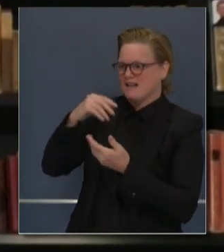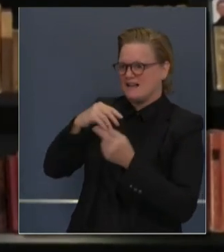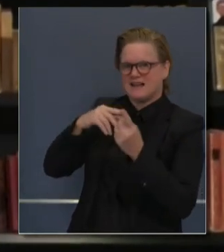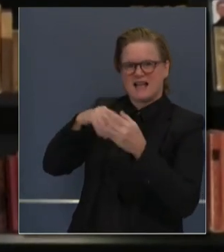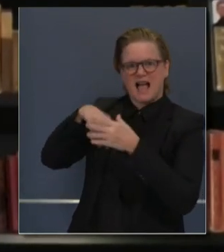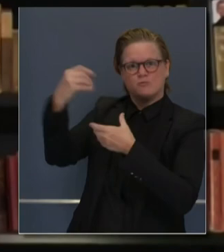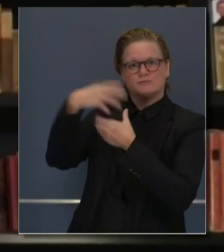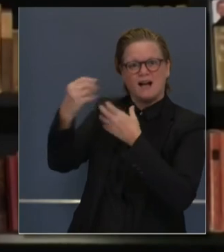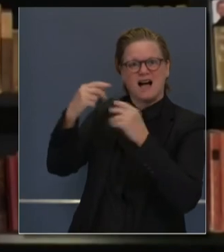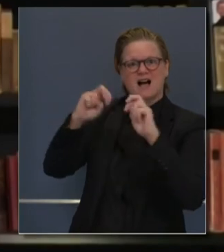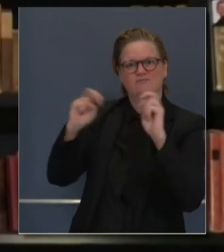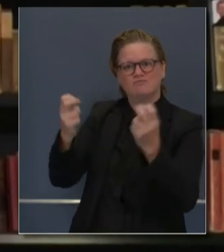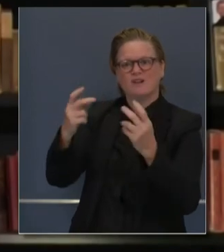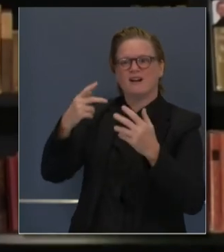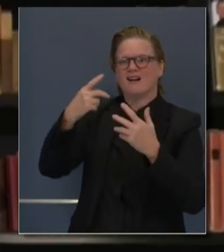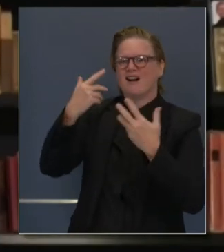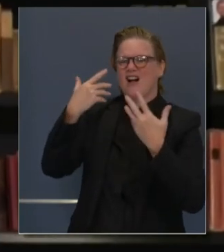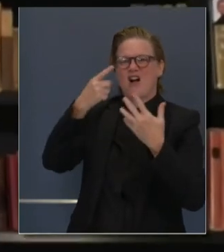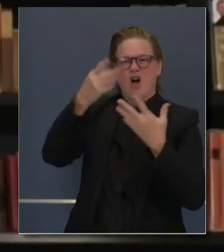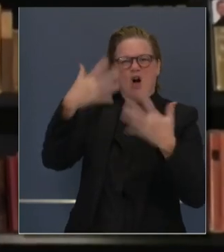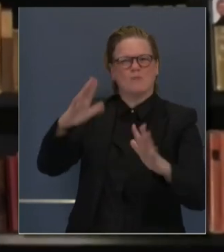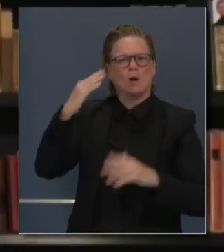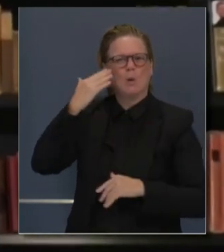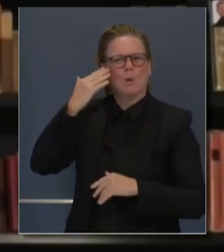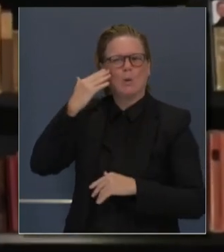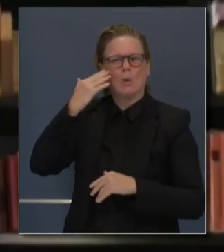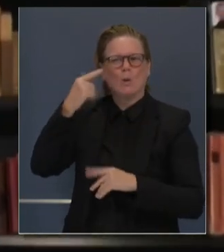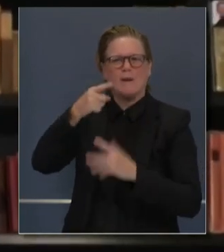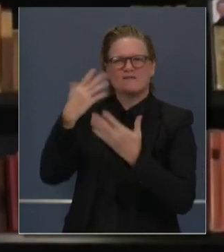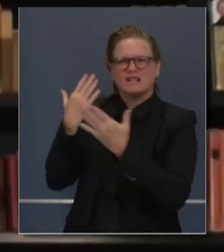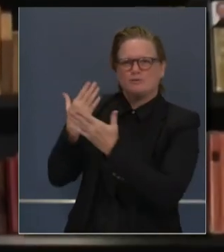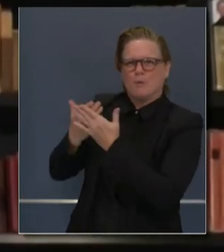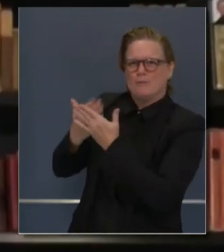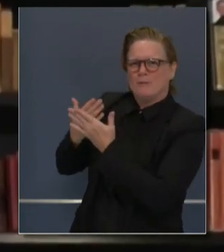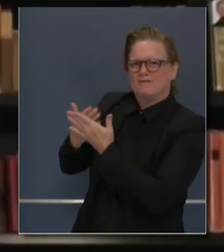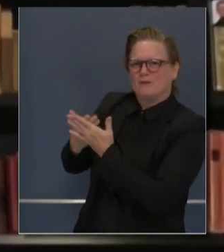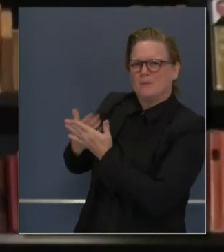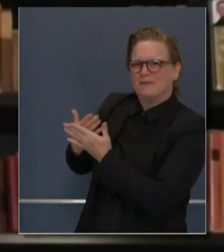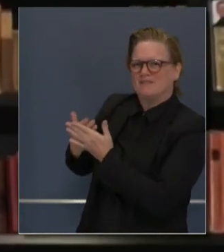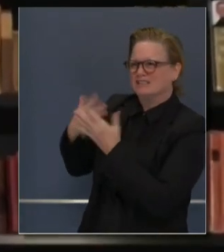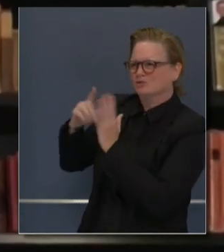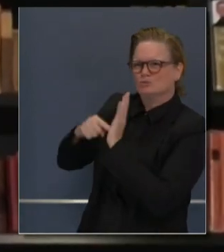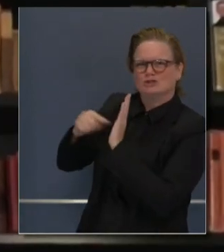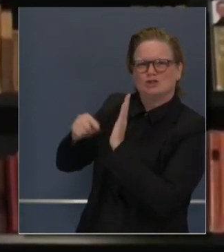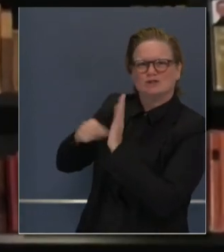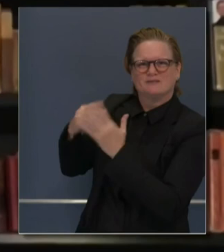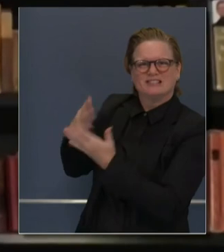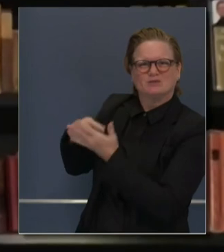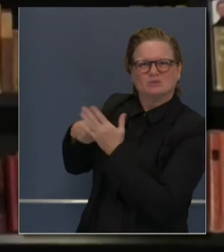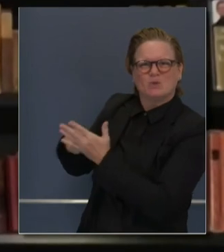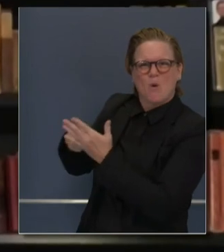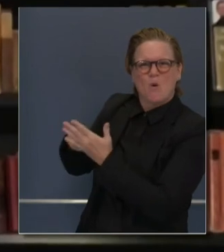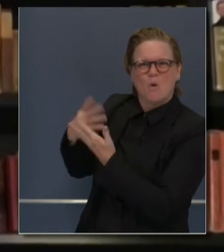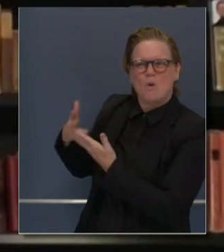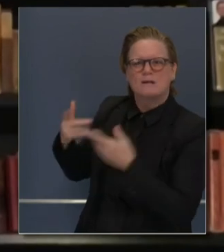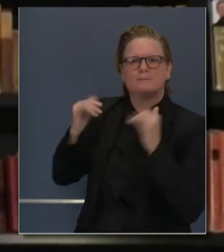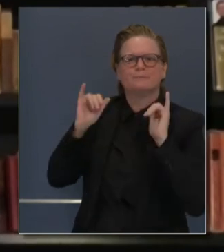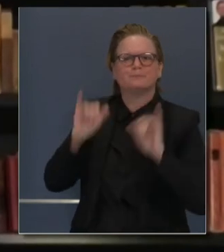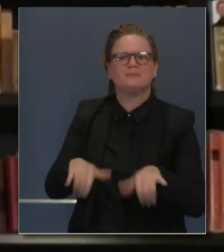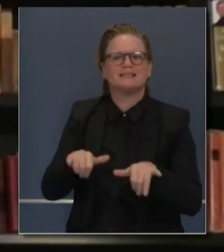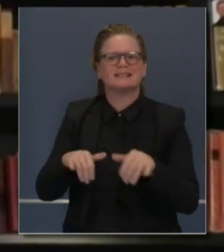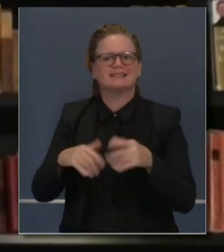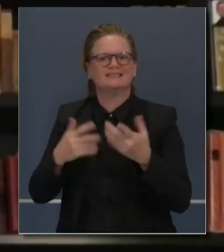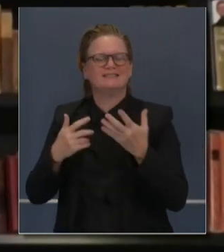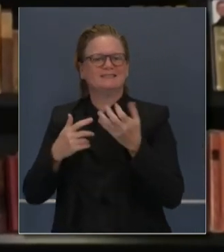that's been paying attention, but more activity outdoor. The challenge now, as Dr. Galley says, it gets colder and colder, more difficult